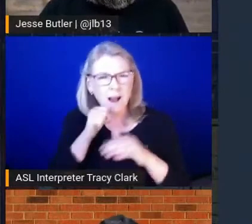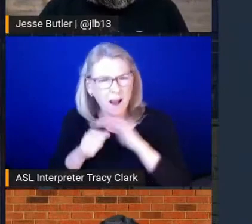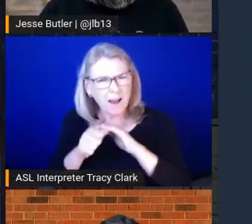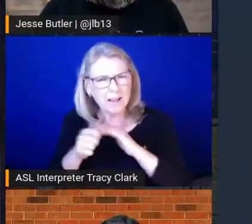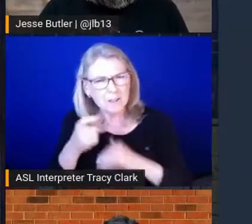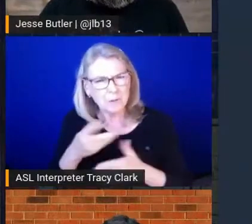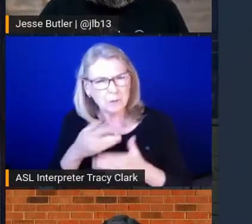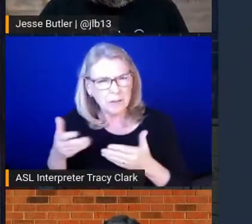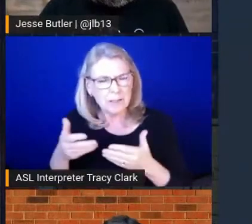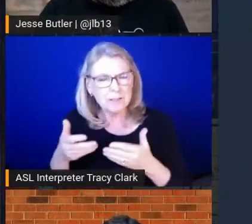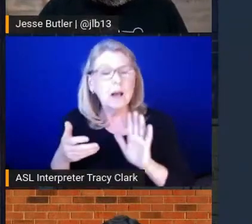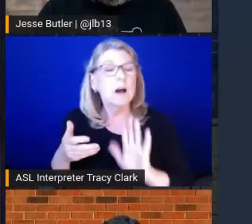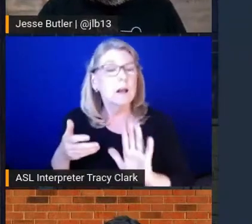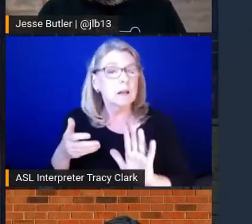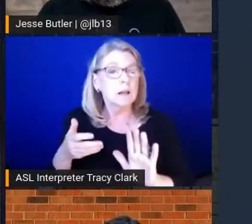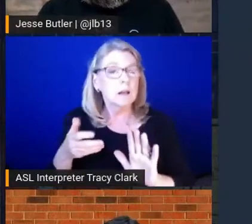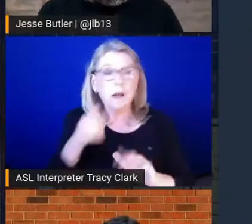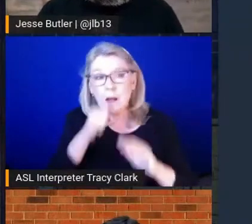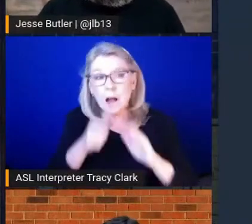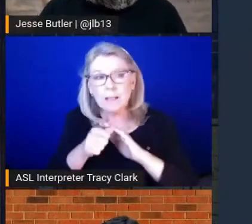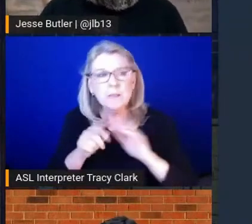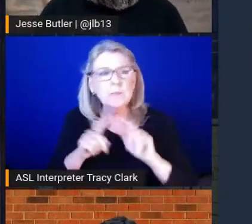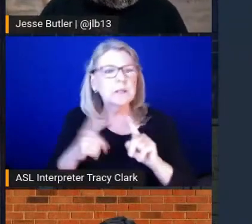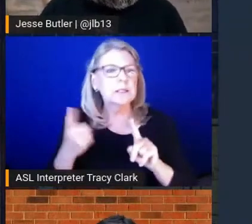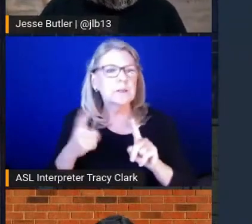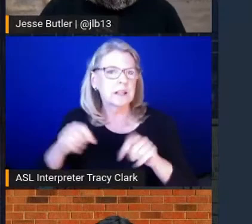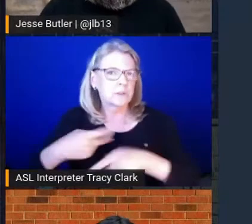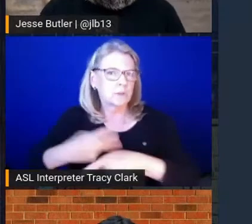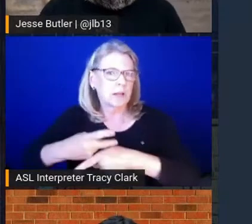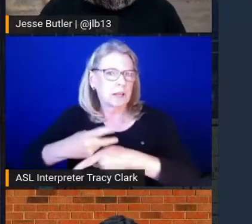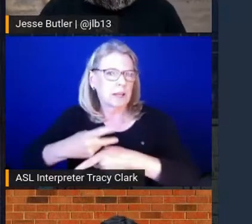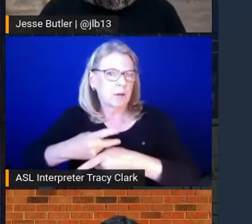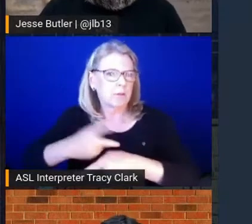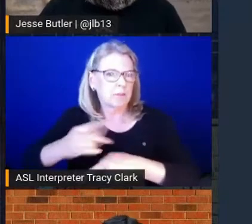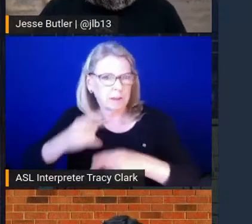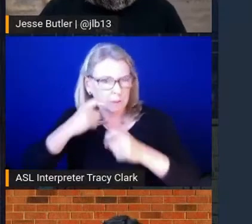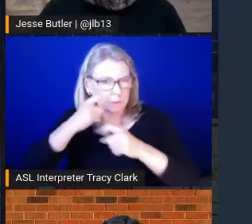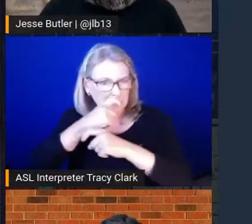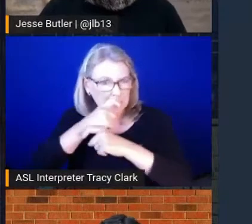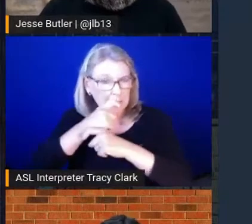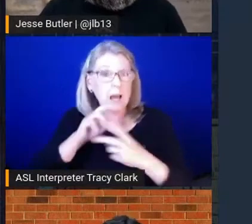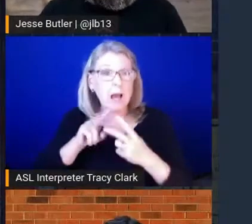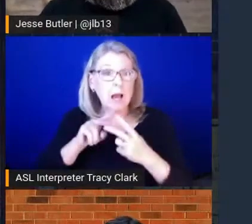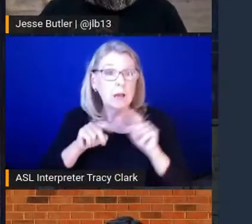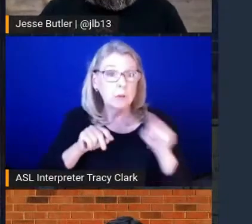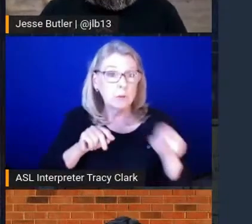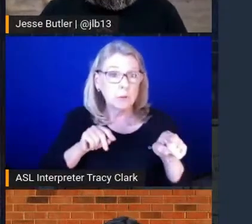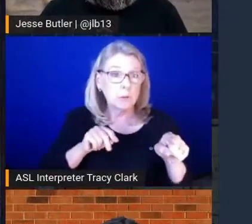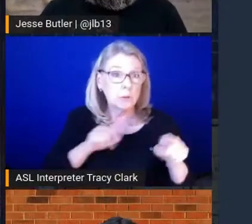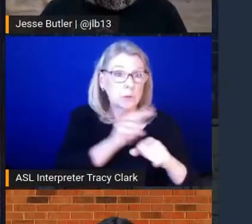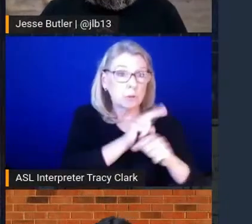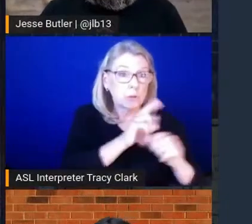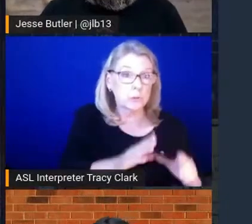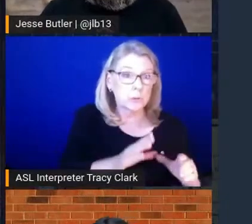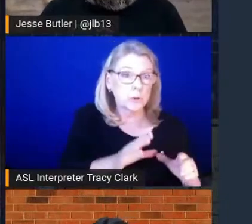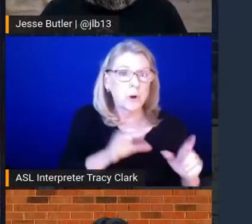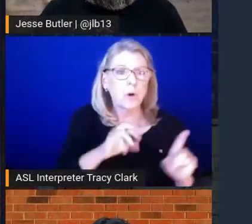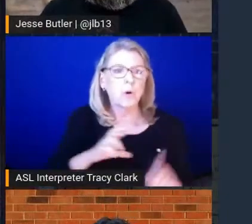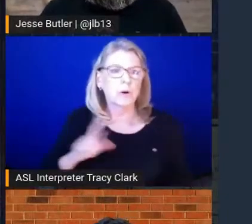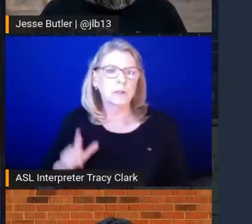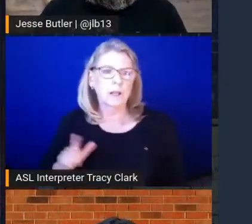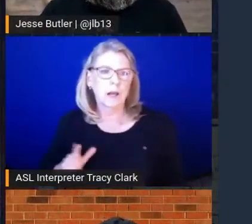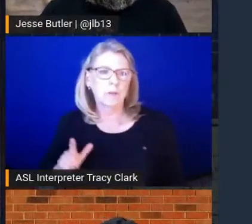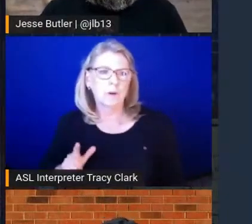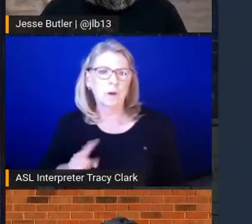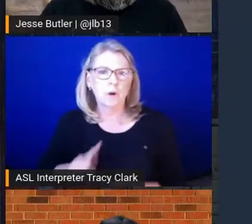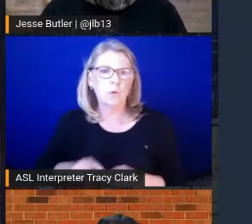needs to take care of all that complexity, right? So it's either you, the user, or it's the library. And when you use those abstractions,